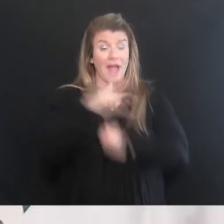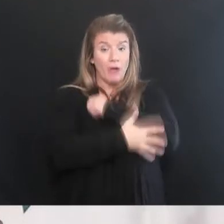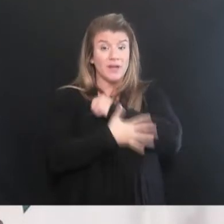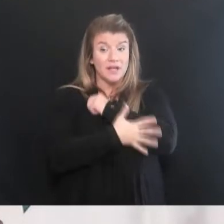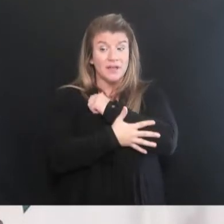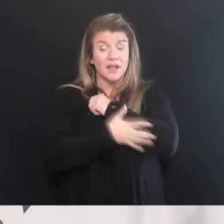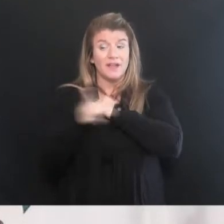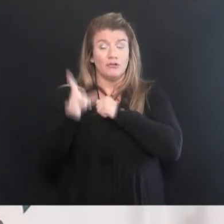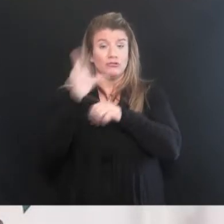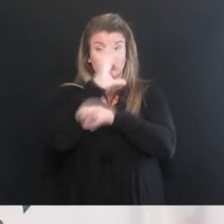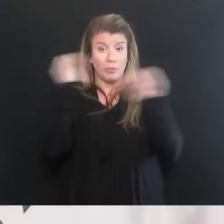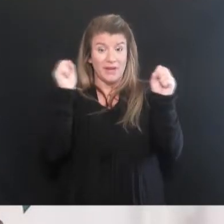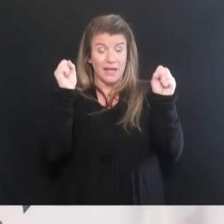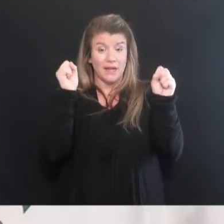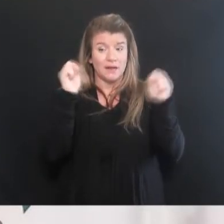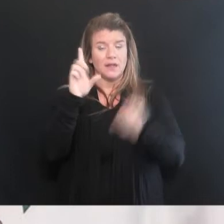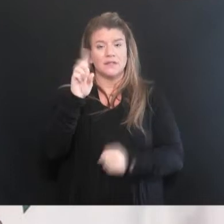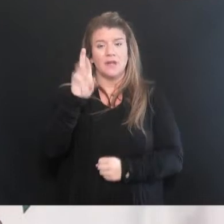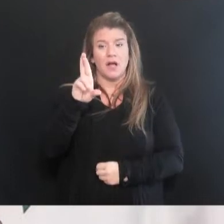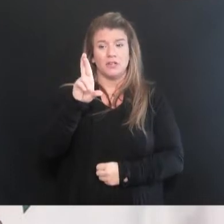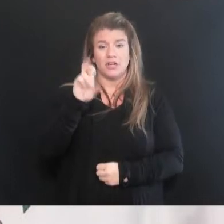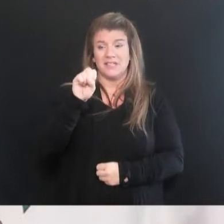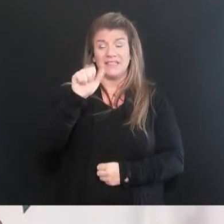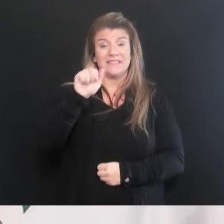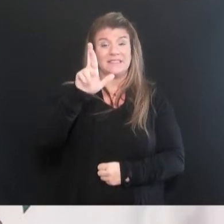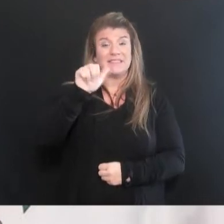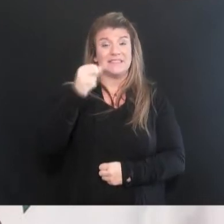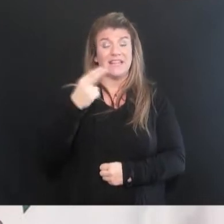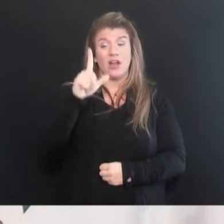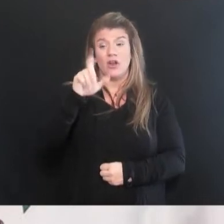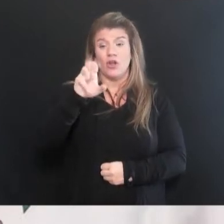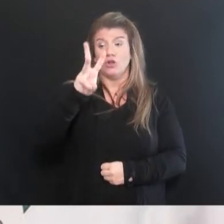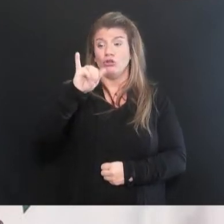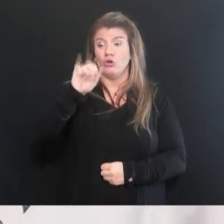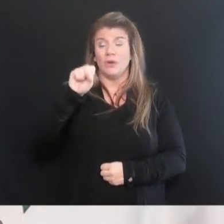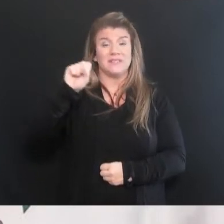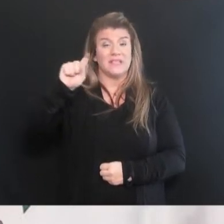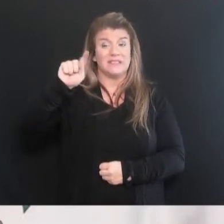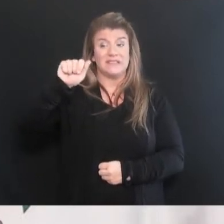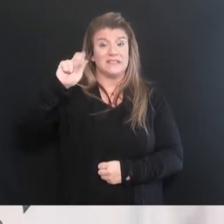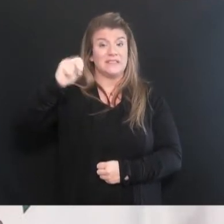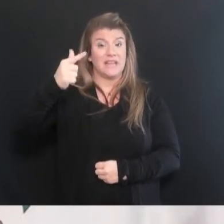County Superintendent, Dr. Sarah Lewis Stankus,